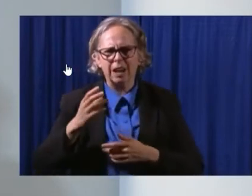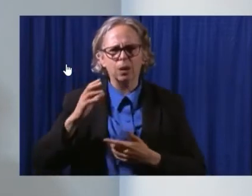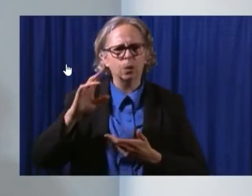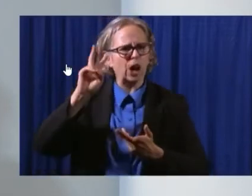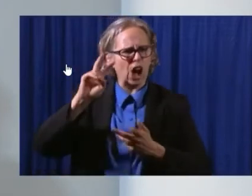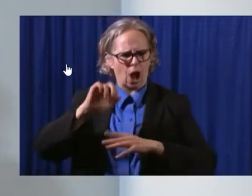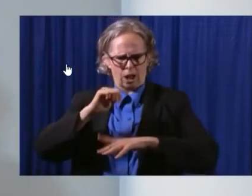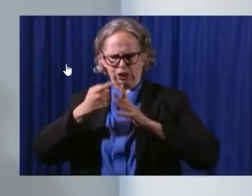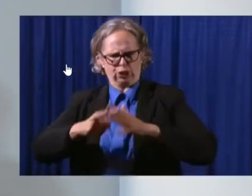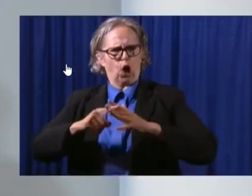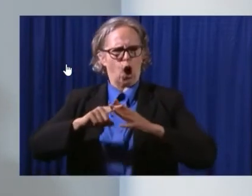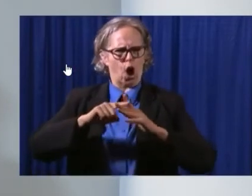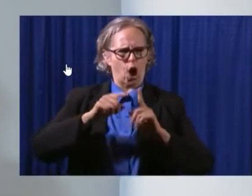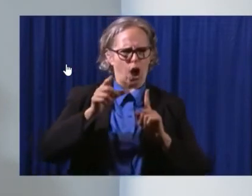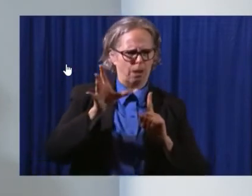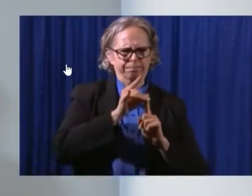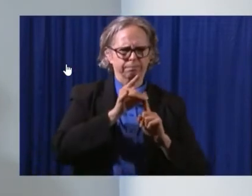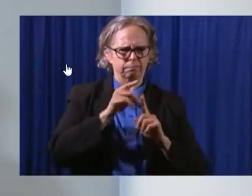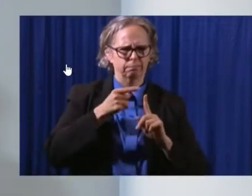the number you will see is